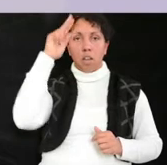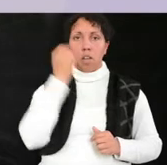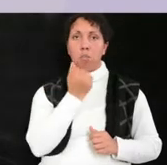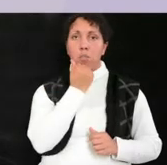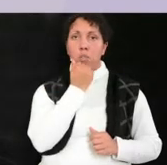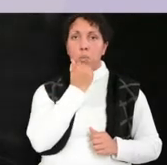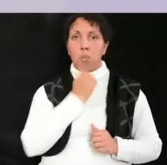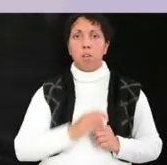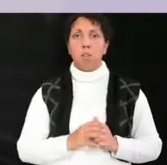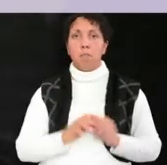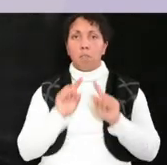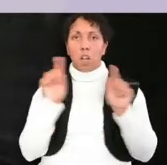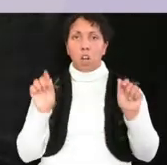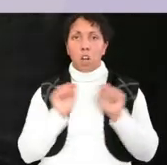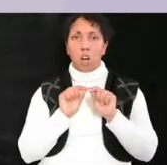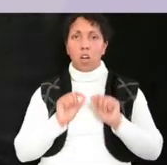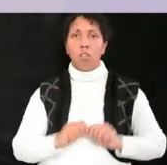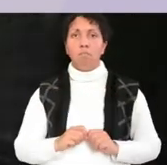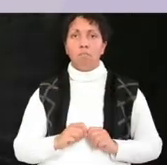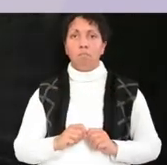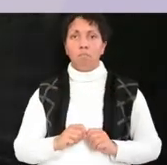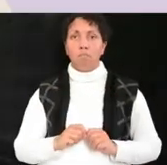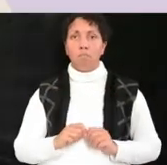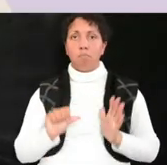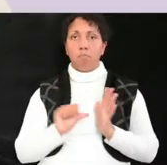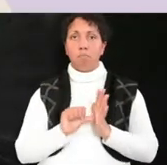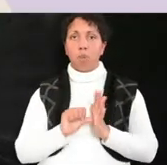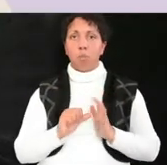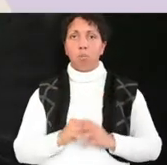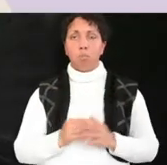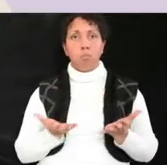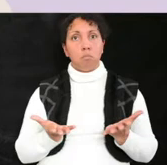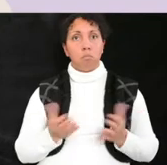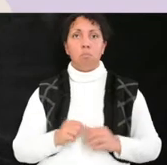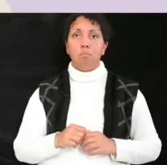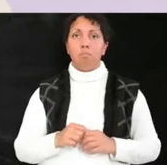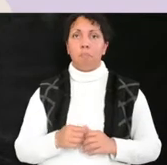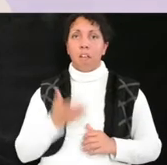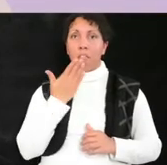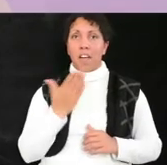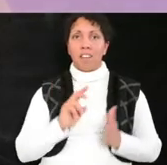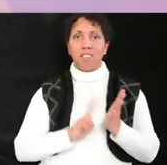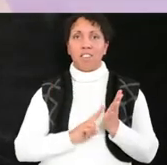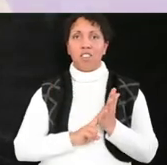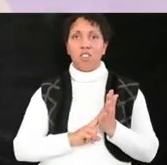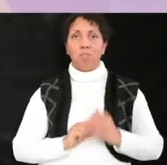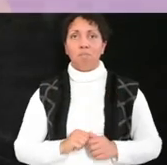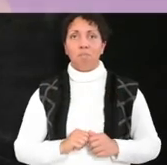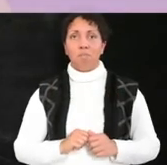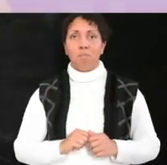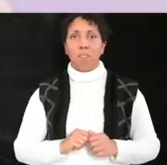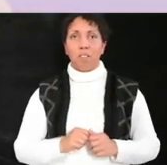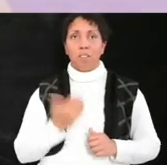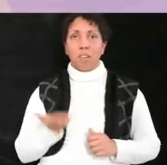to talk about the care plan or a problem they have. That's great. Thanks, Nigel.